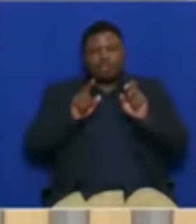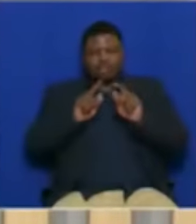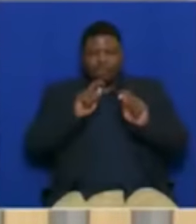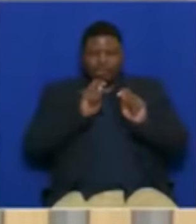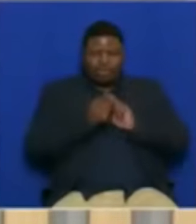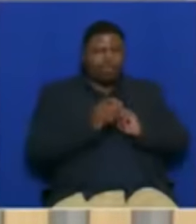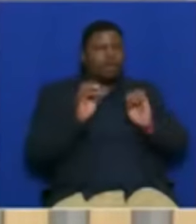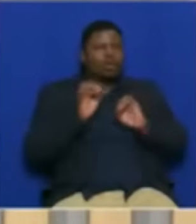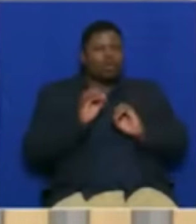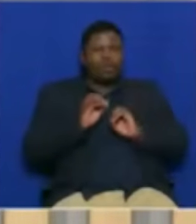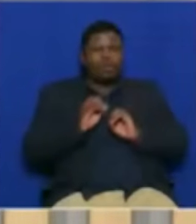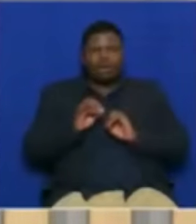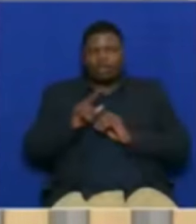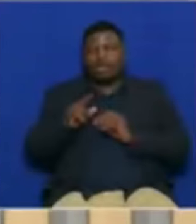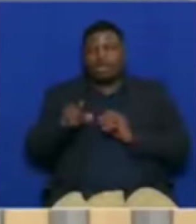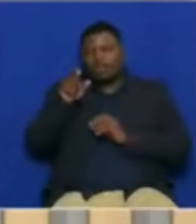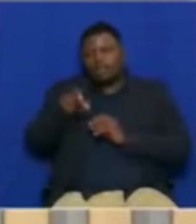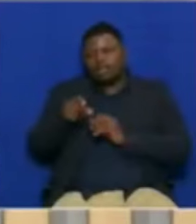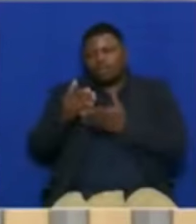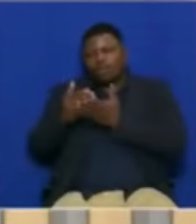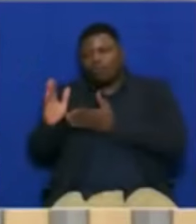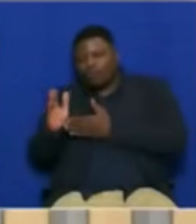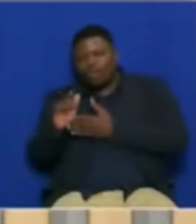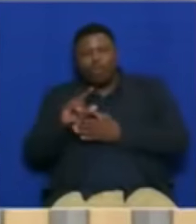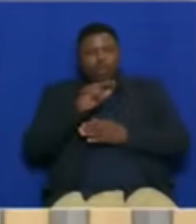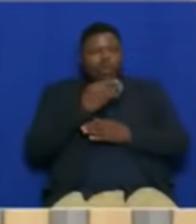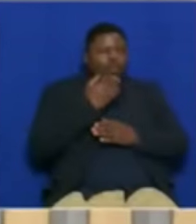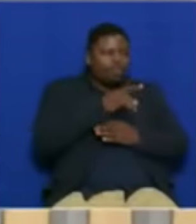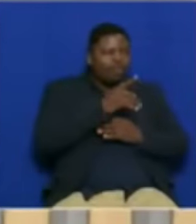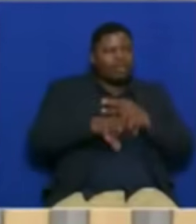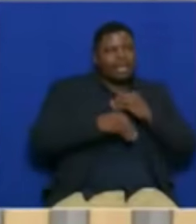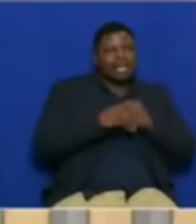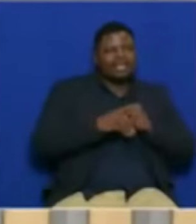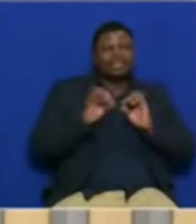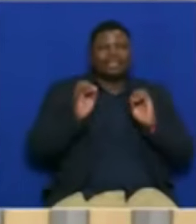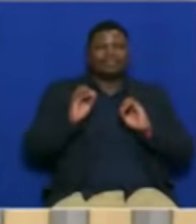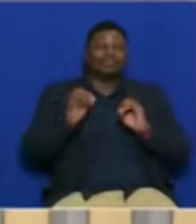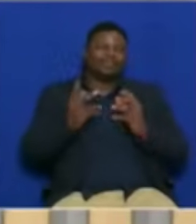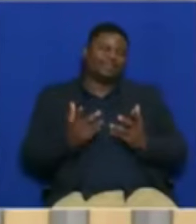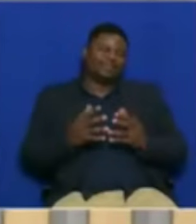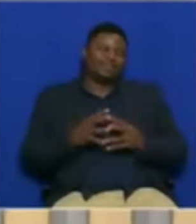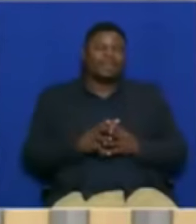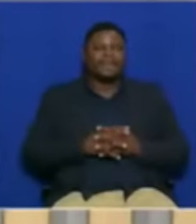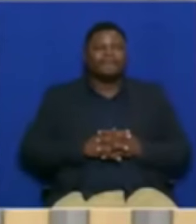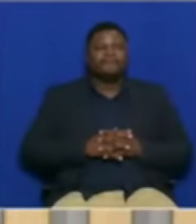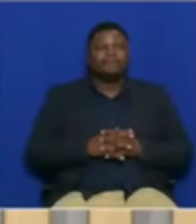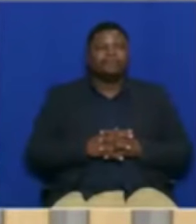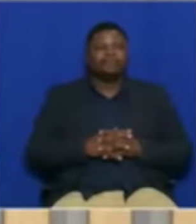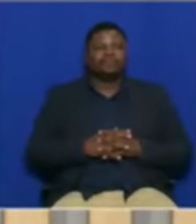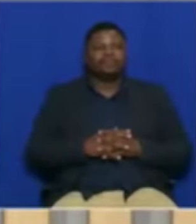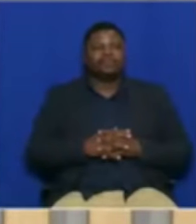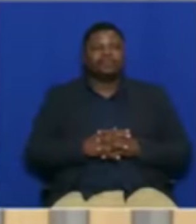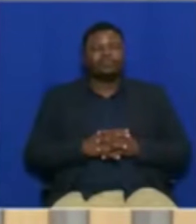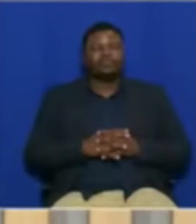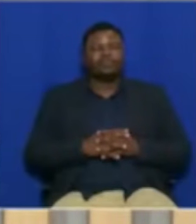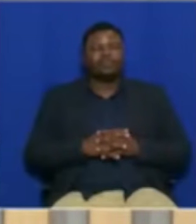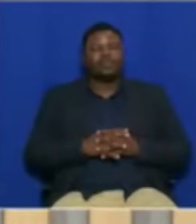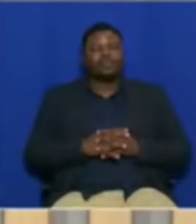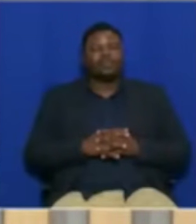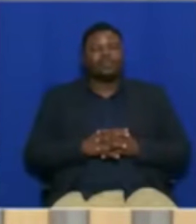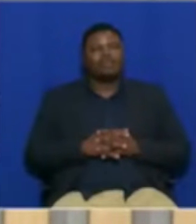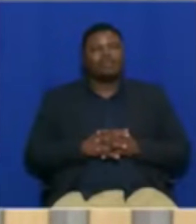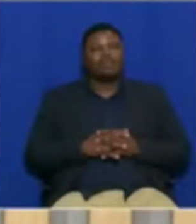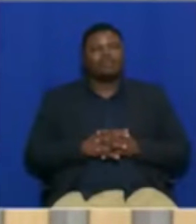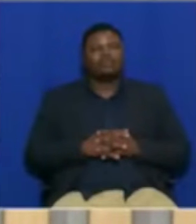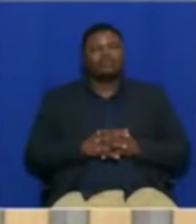So that's the only thing, that only comment I have there, if you understand me, Commissioner. I'm trying to